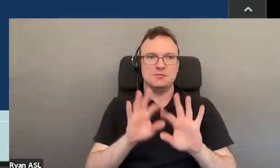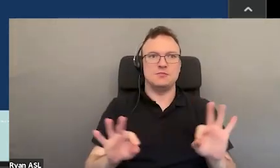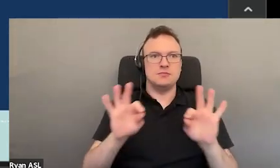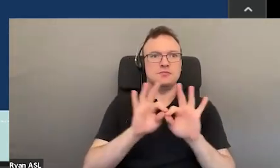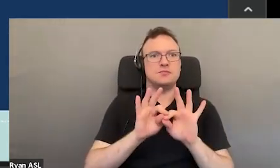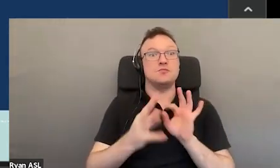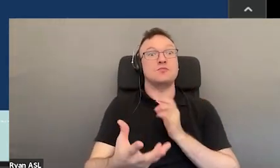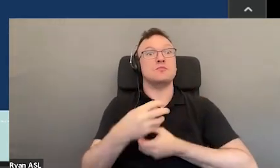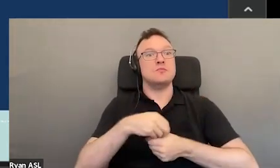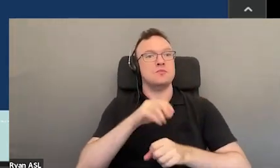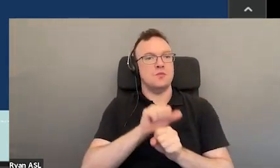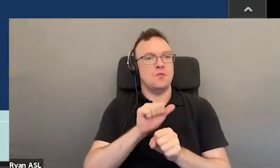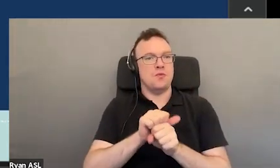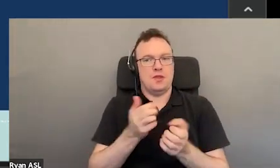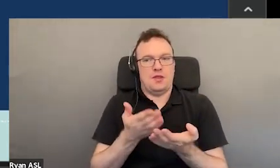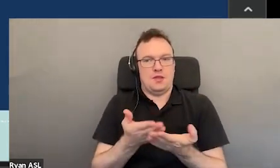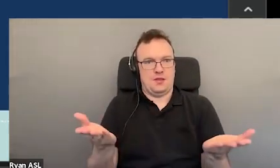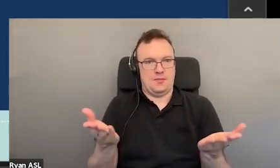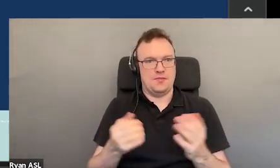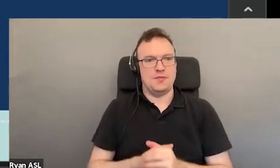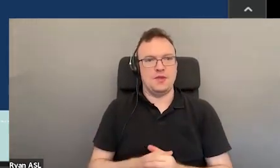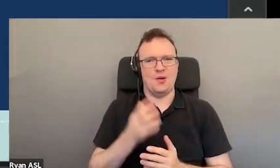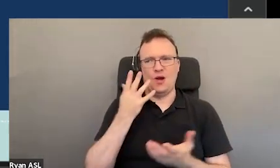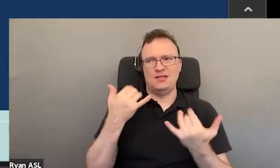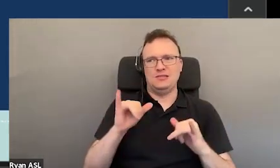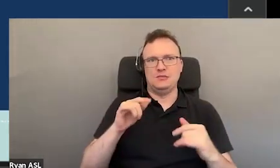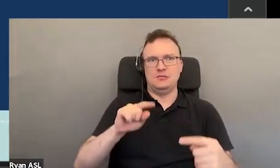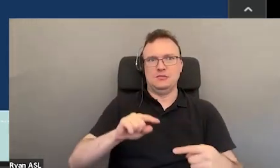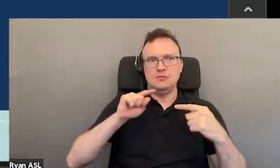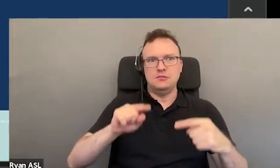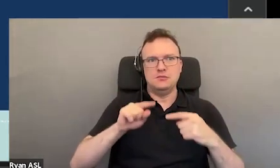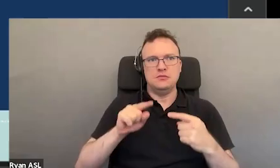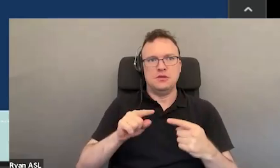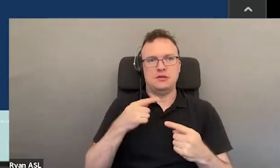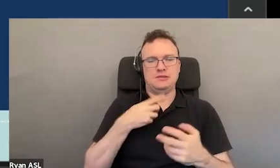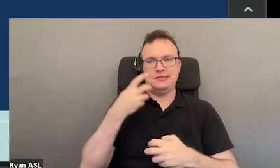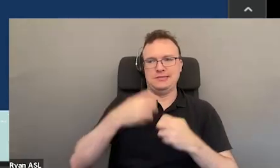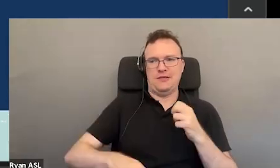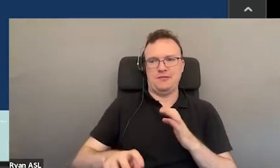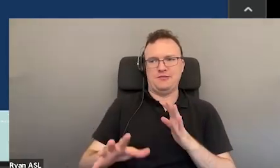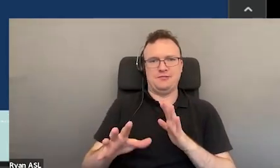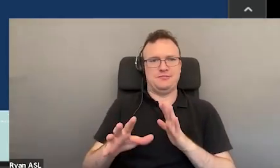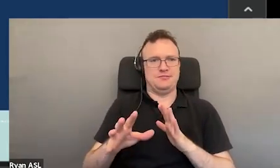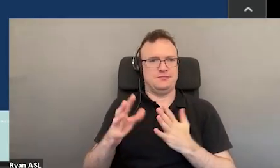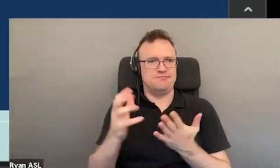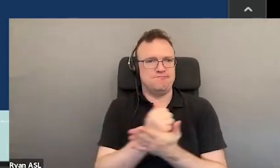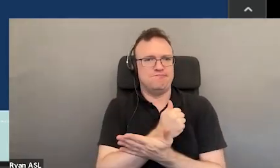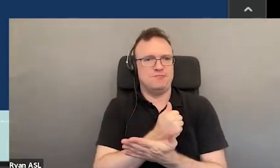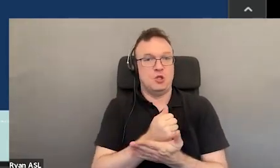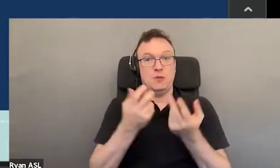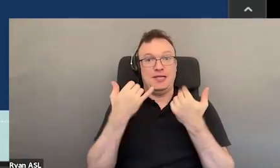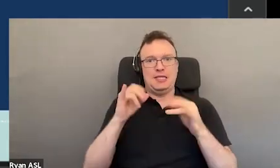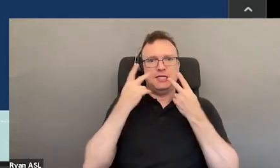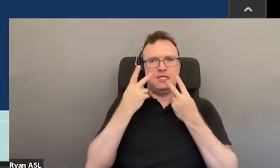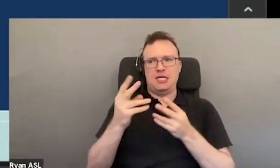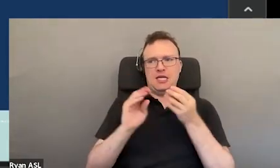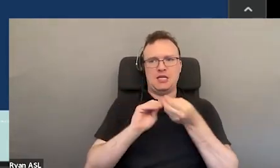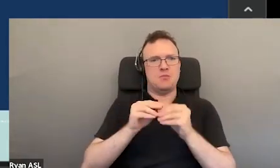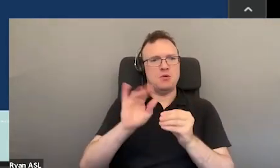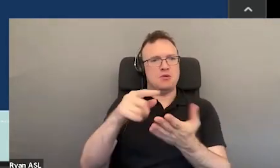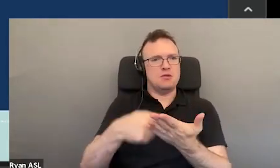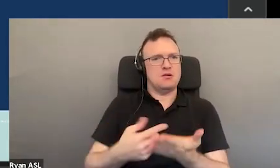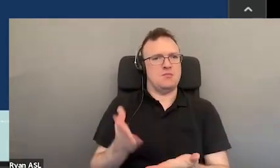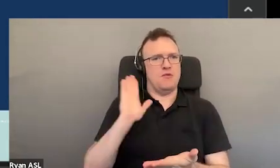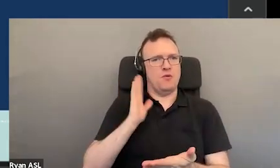employment here. So why does it still seem to be so elusive? Why do we still see those numbers that we talked about